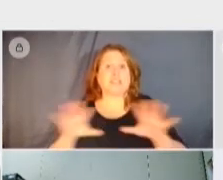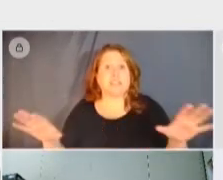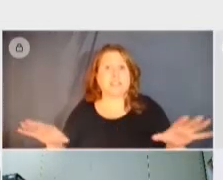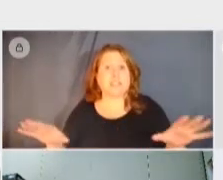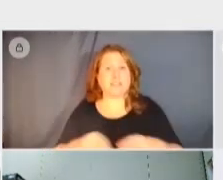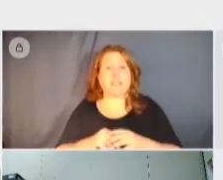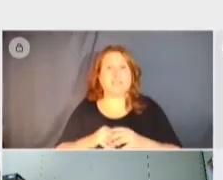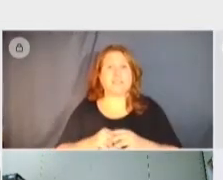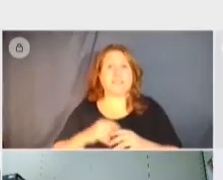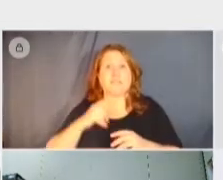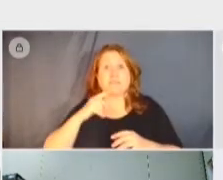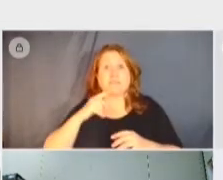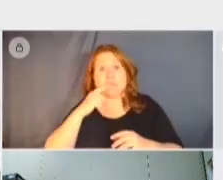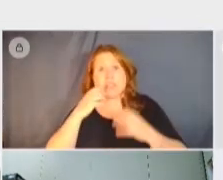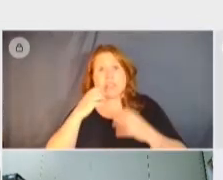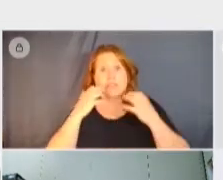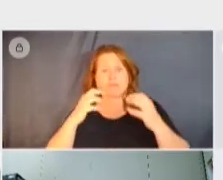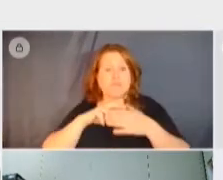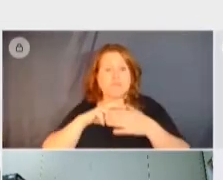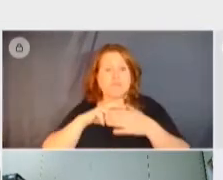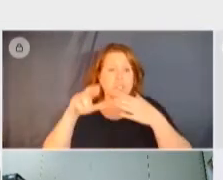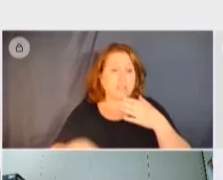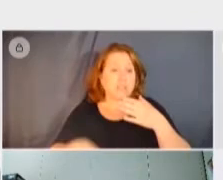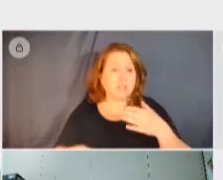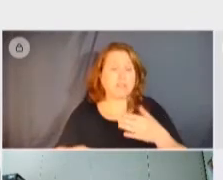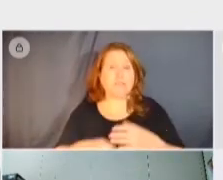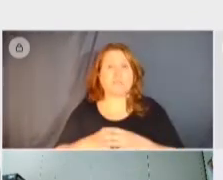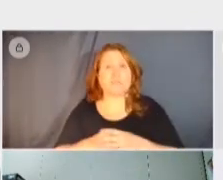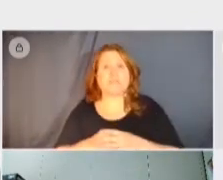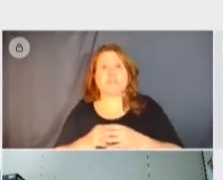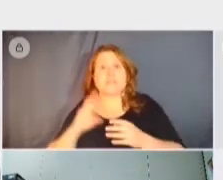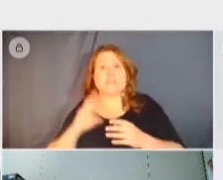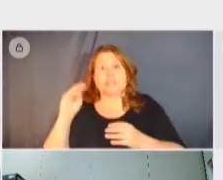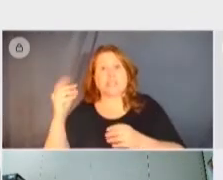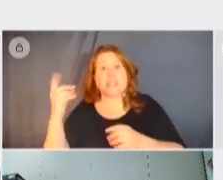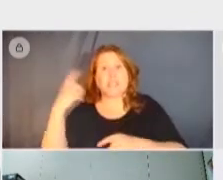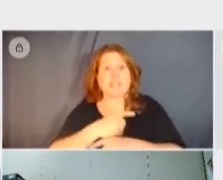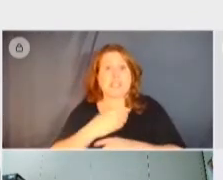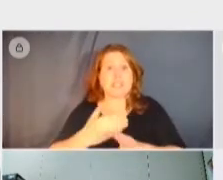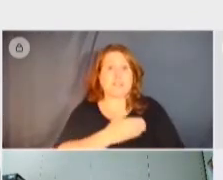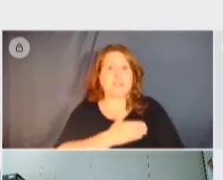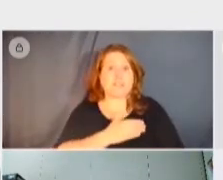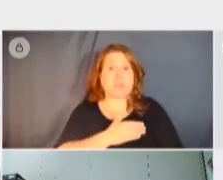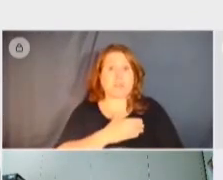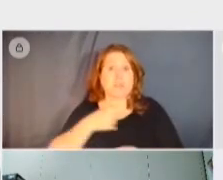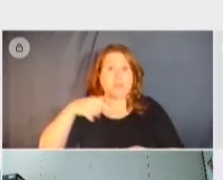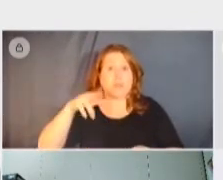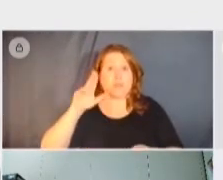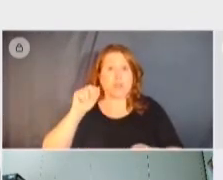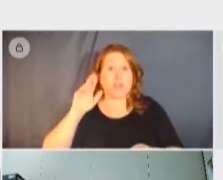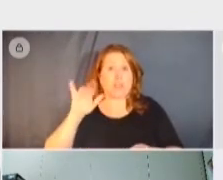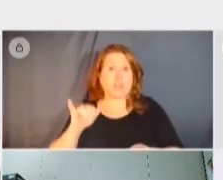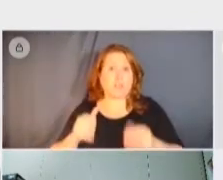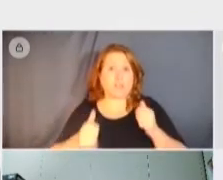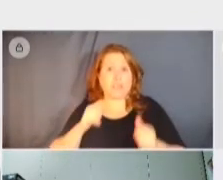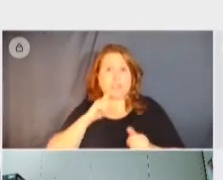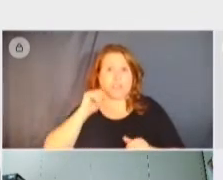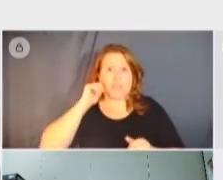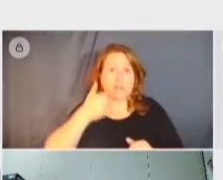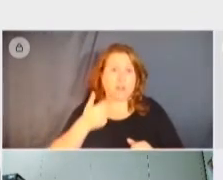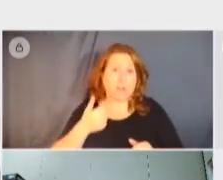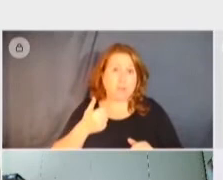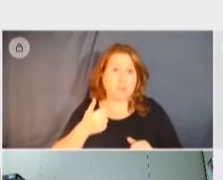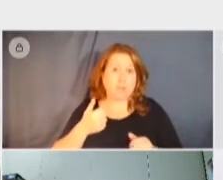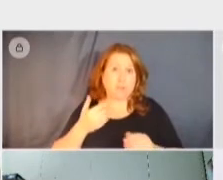being due to the state board no less than 60 days before the primary, which is tomorrow. With regard to ranked choice voting, the certification